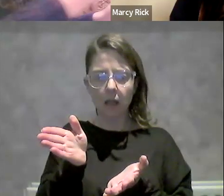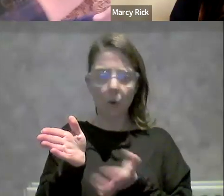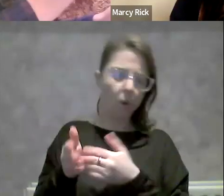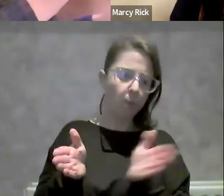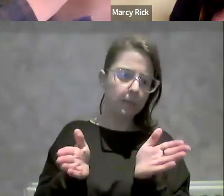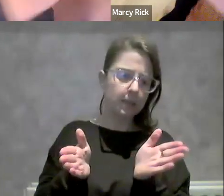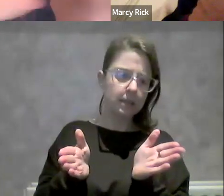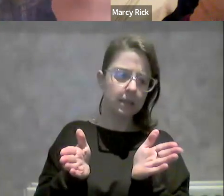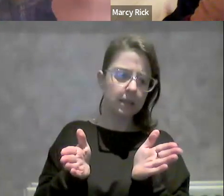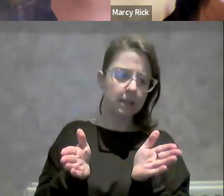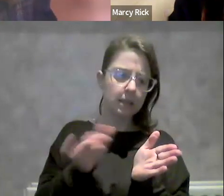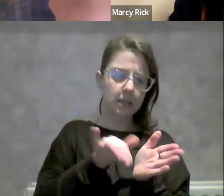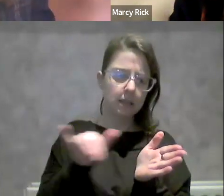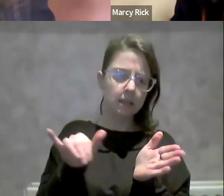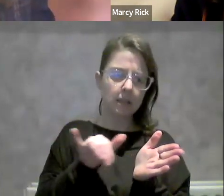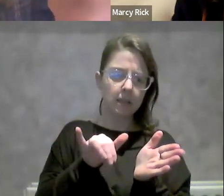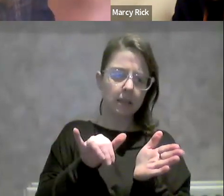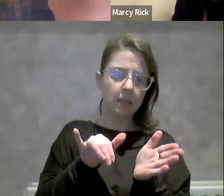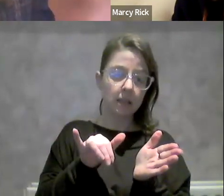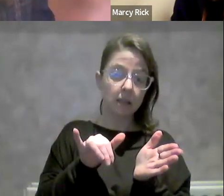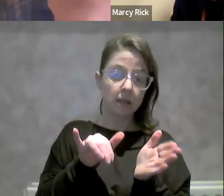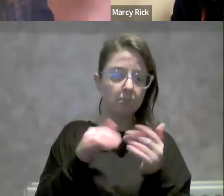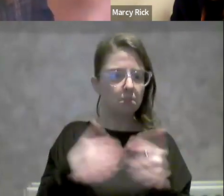police's side? Neither.